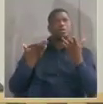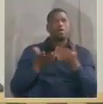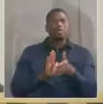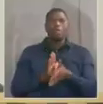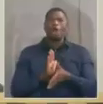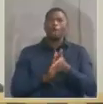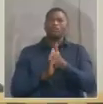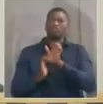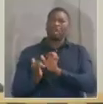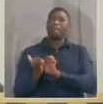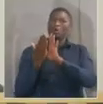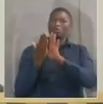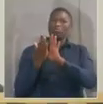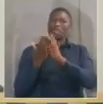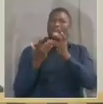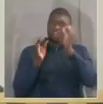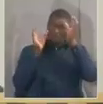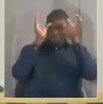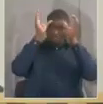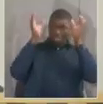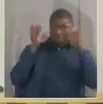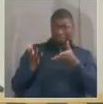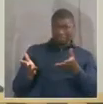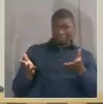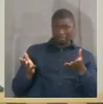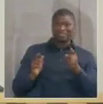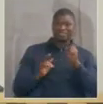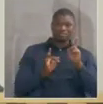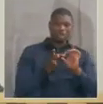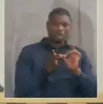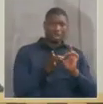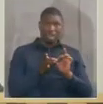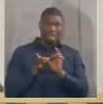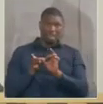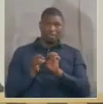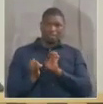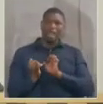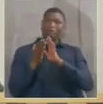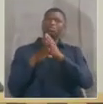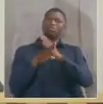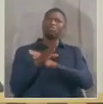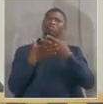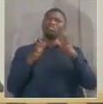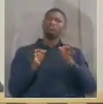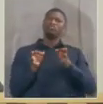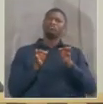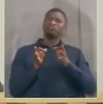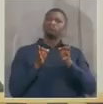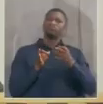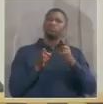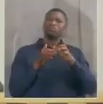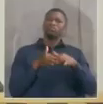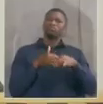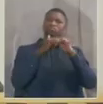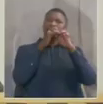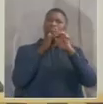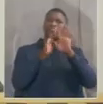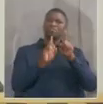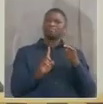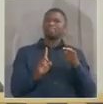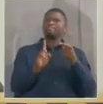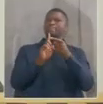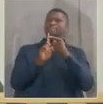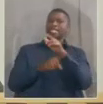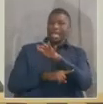operational approach and concepts. It talks to the approach that I've explained of the establishment of the mission